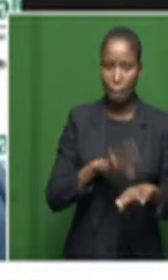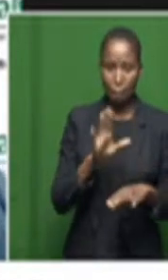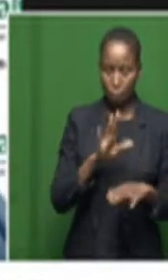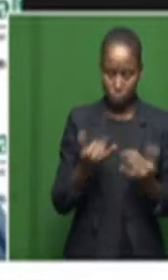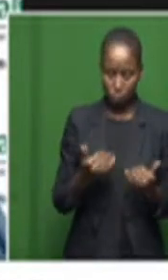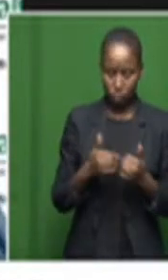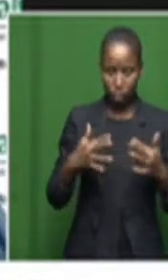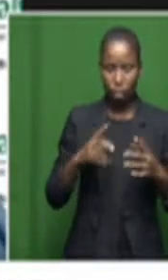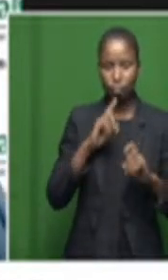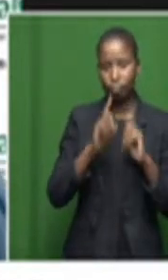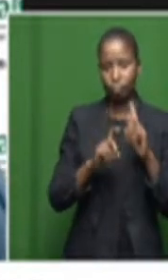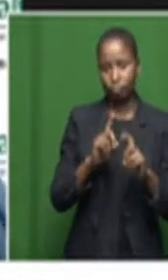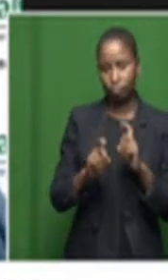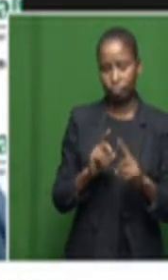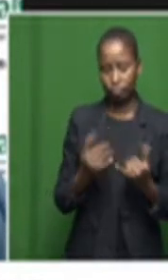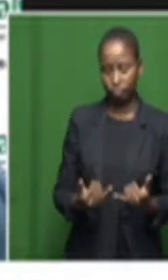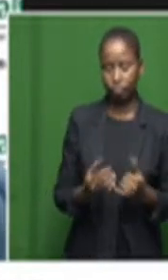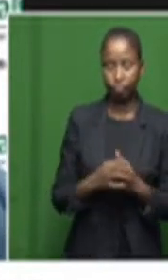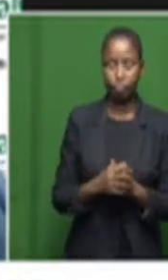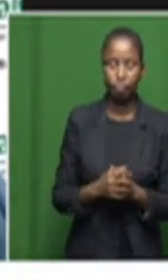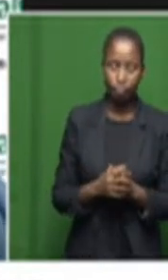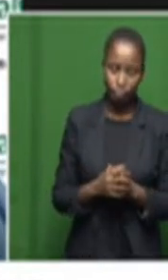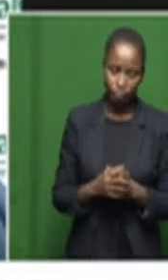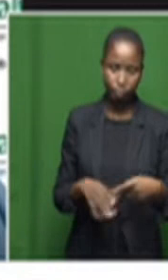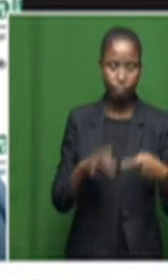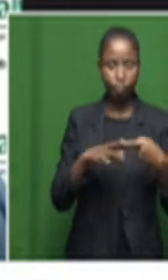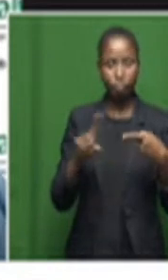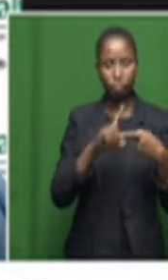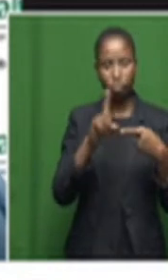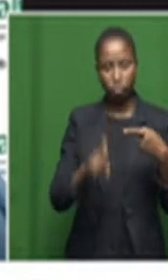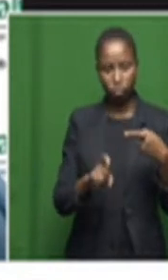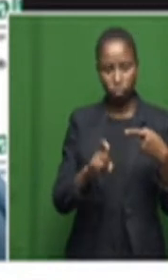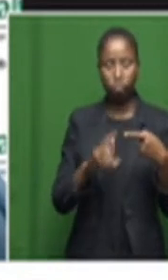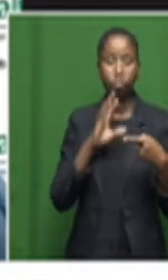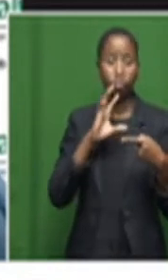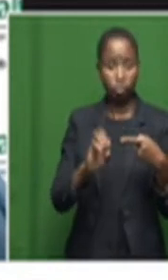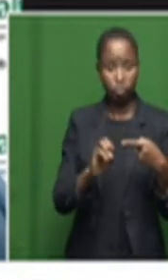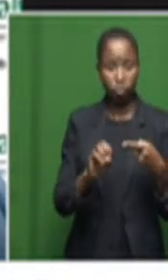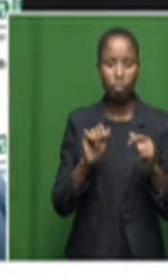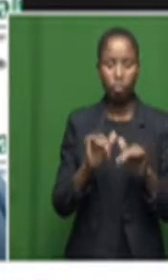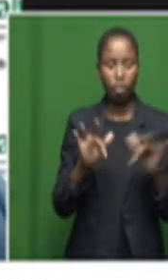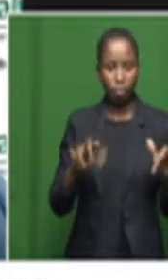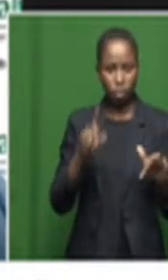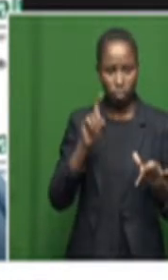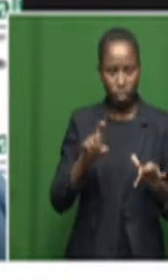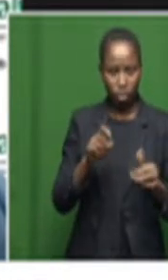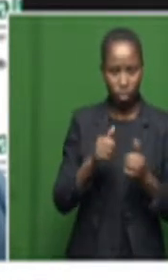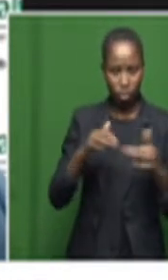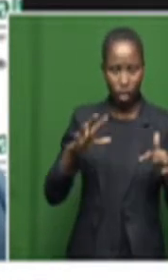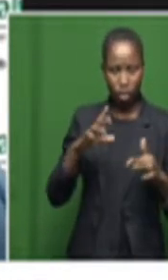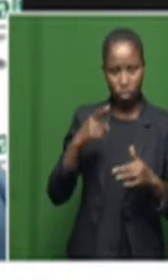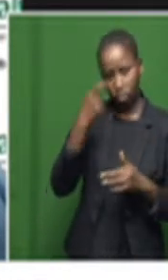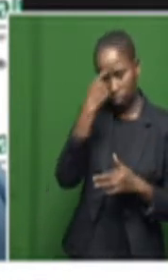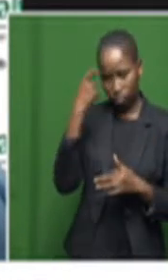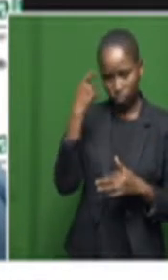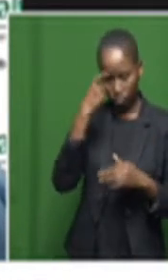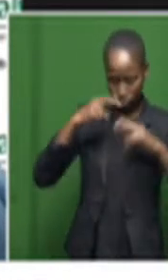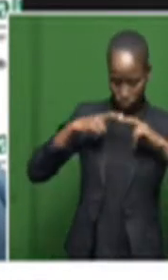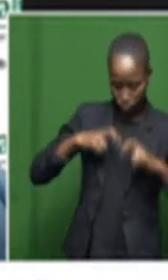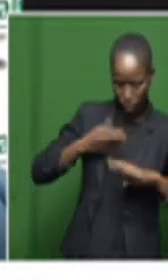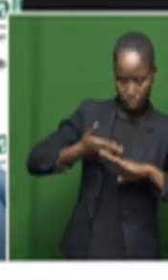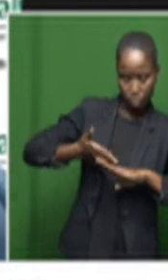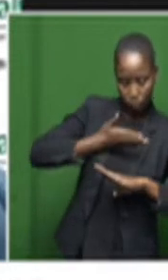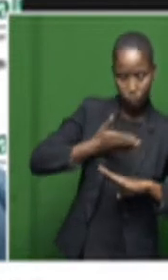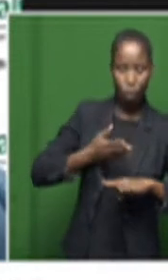to start taking the first batch of questions. The first questions read as follows. People should be screened before vaccinating. Why is the